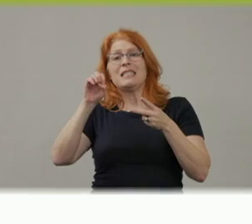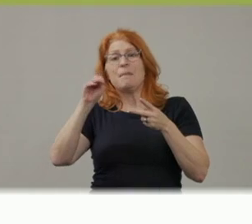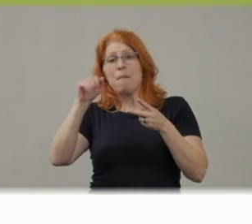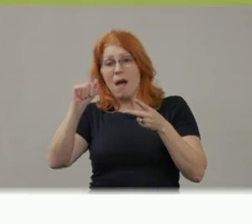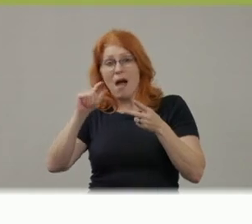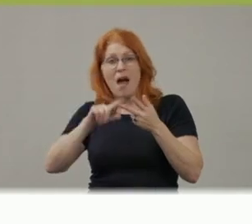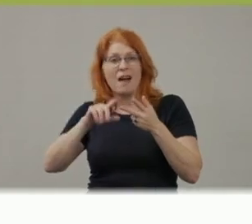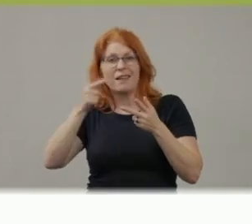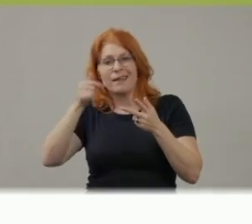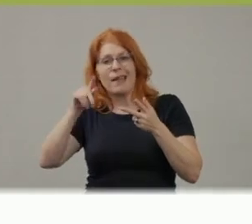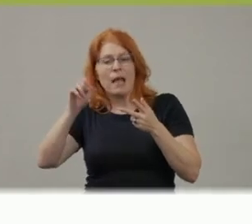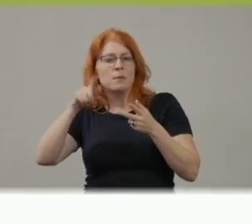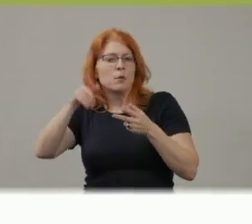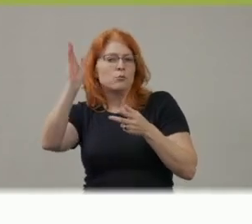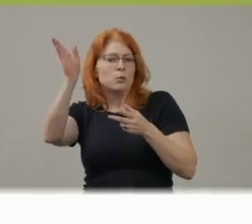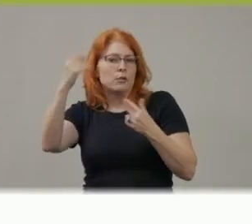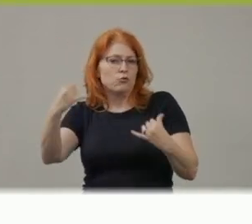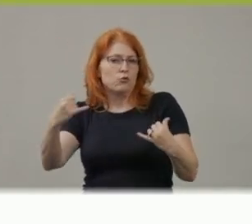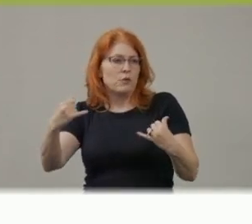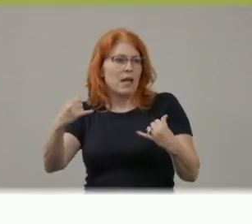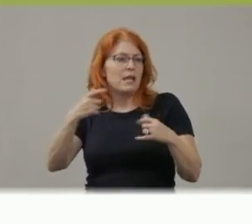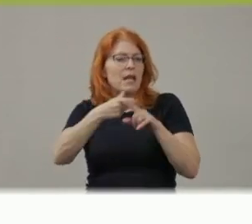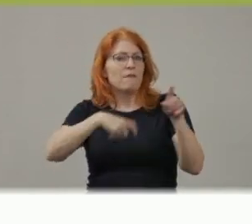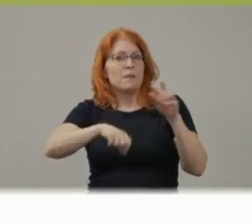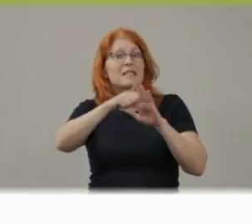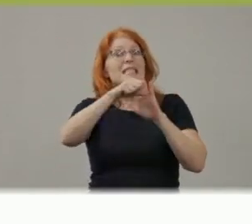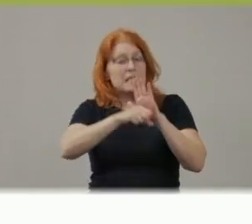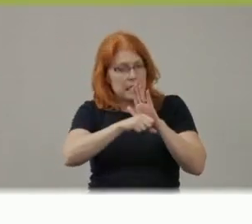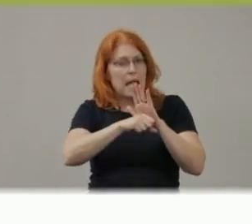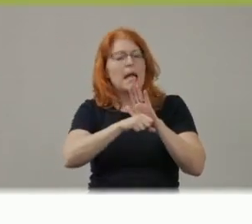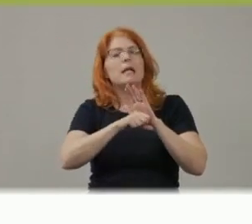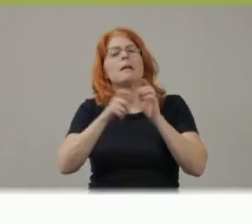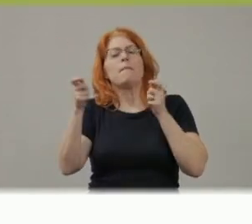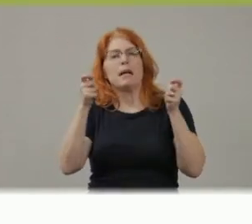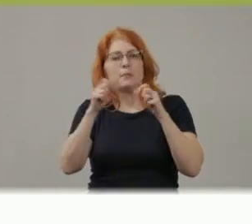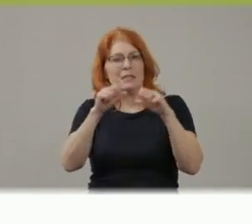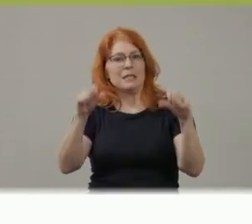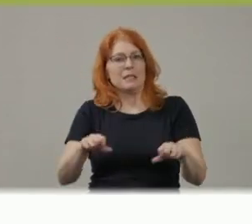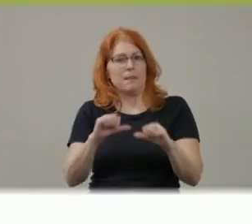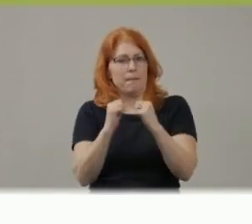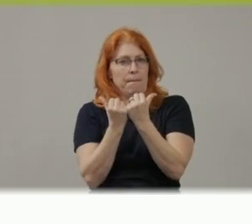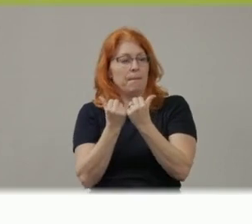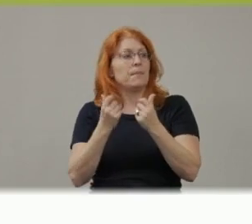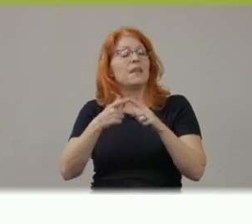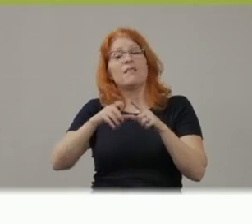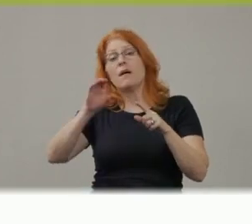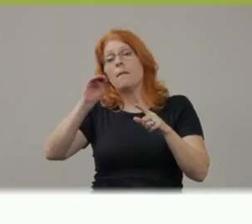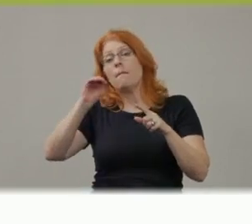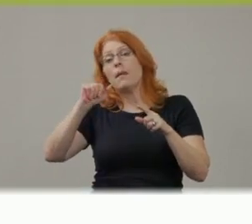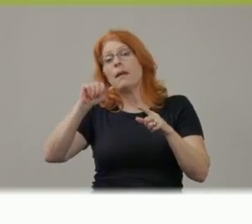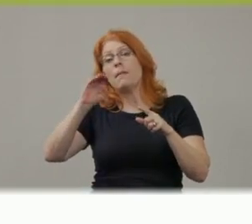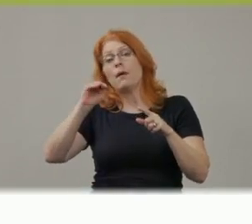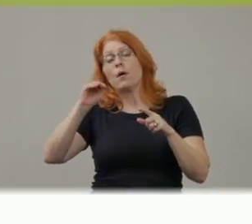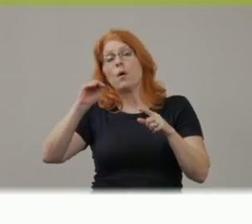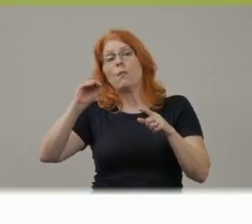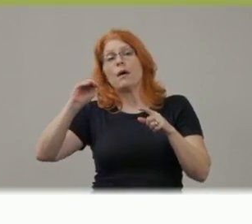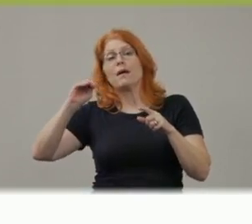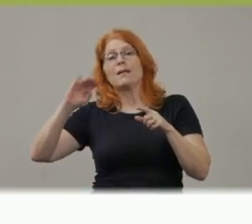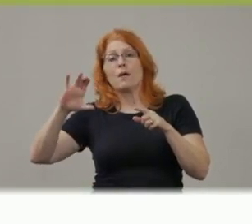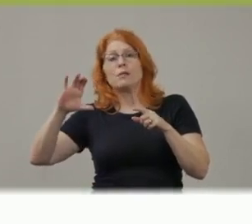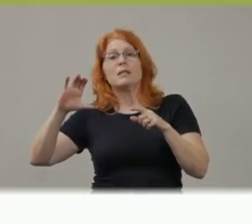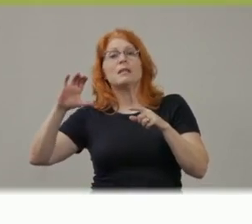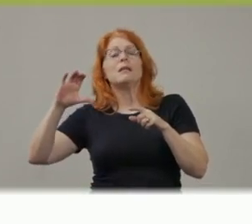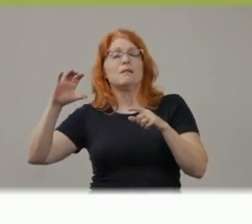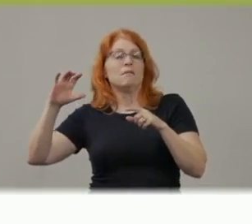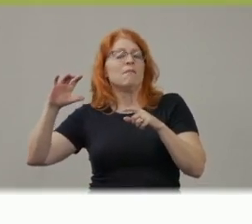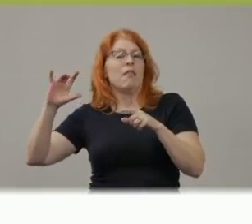was supposed to present today. He's from the State Emergency Management Agency. If you're in Maricopa County, you have County Emergency Management.